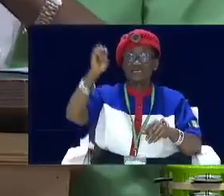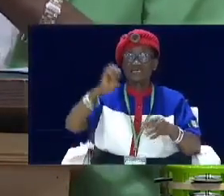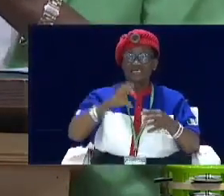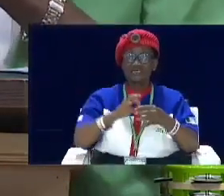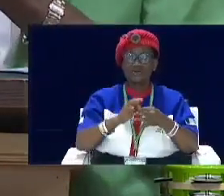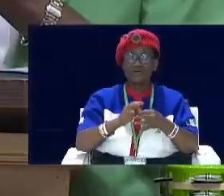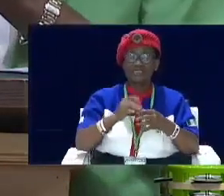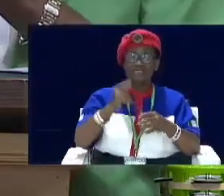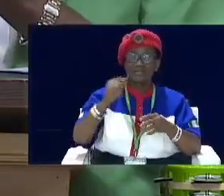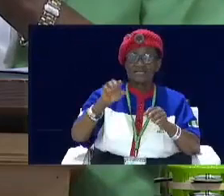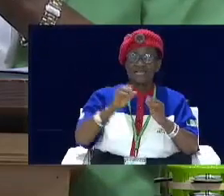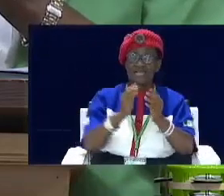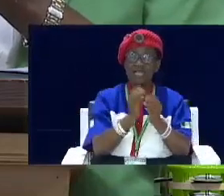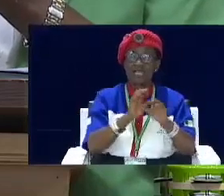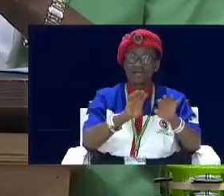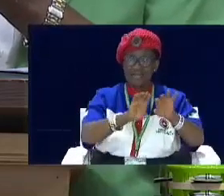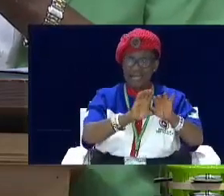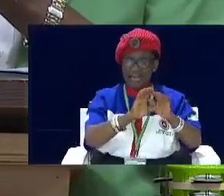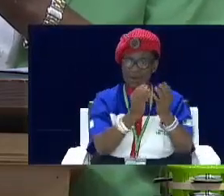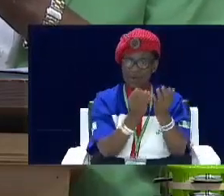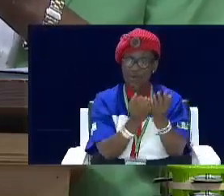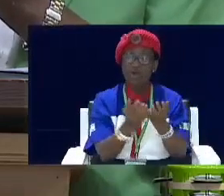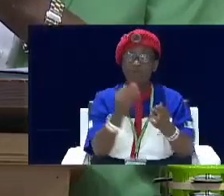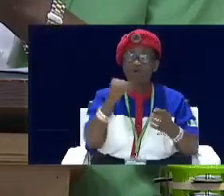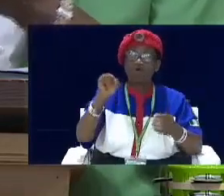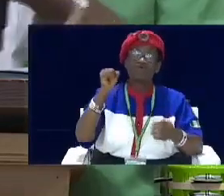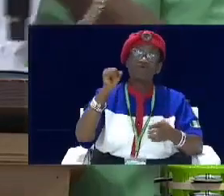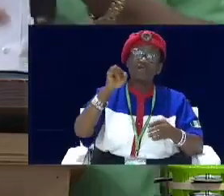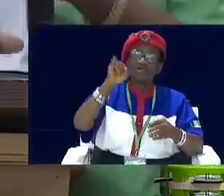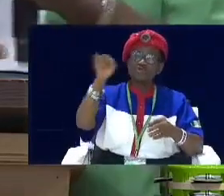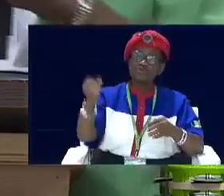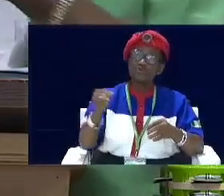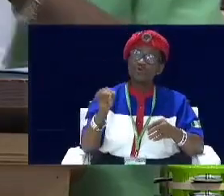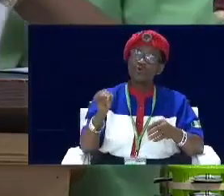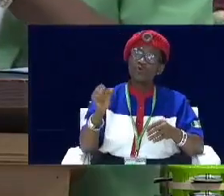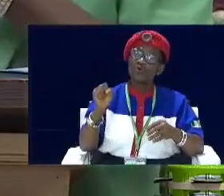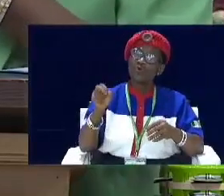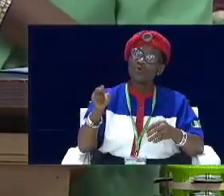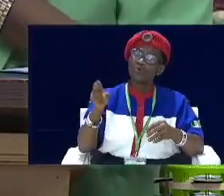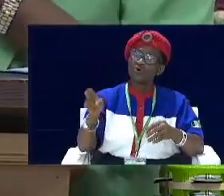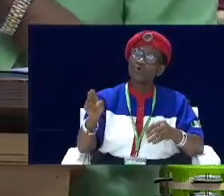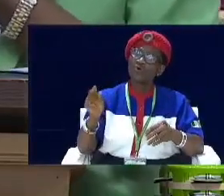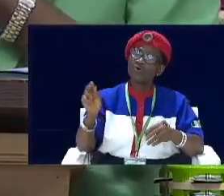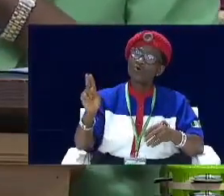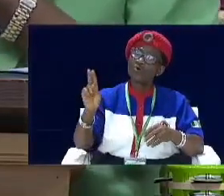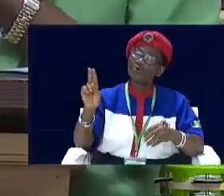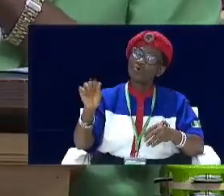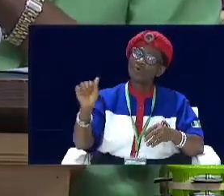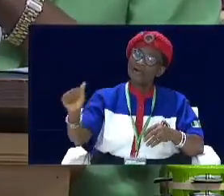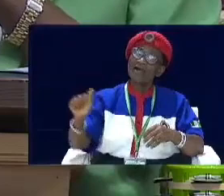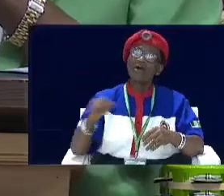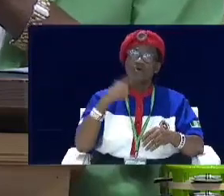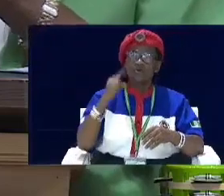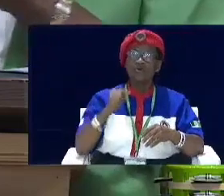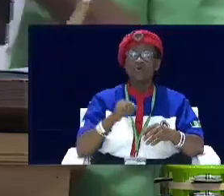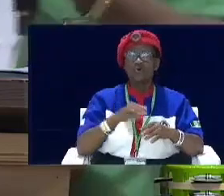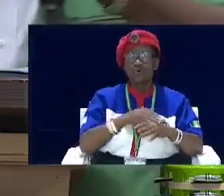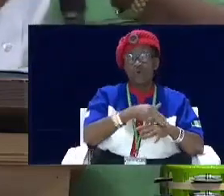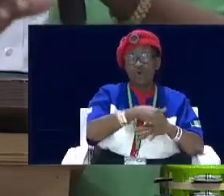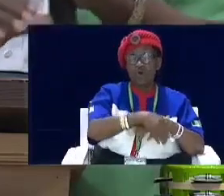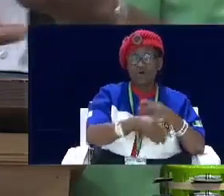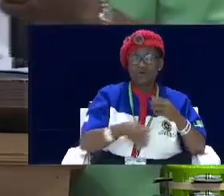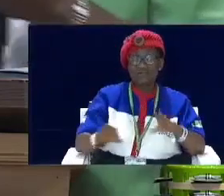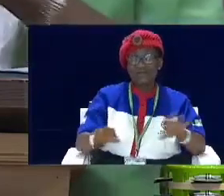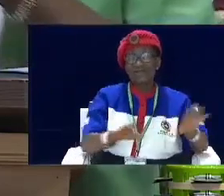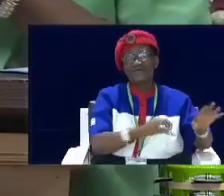Joshua. O wa di arapọ mọ ẹgbẹ awọn bi Joshua. Who crossed River Jordan. Àwọn tí wọ́n la odò Jordan náà kọjá.